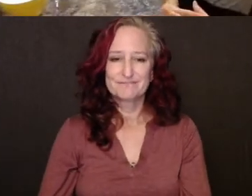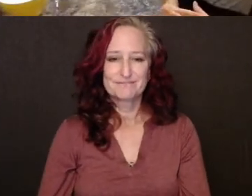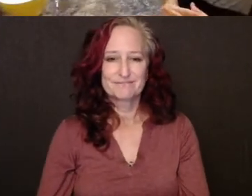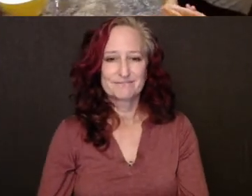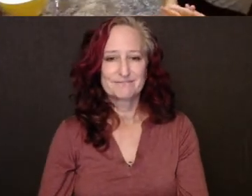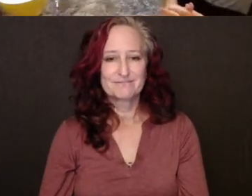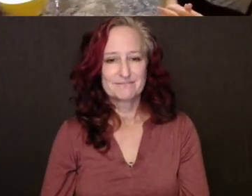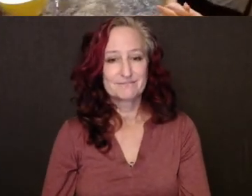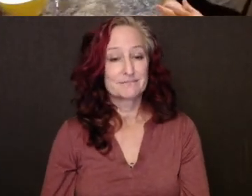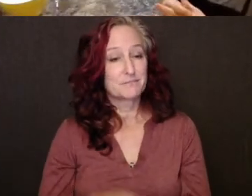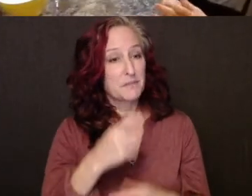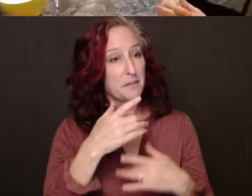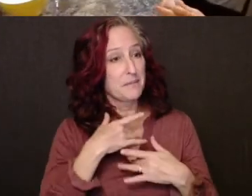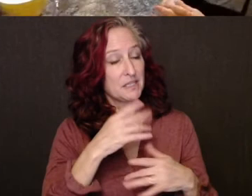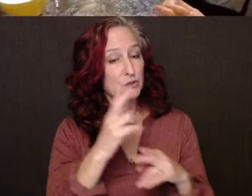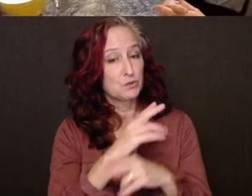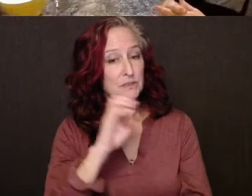mode?